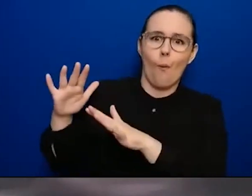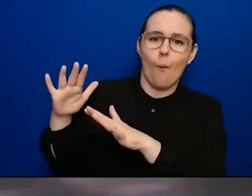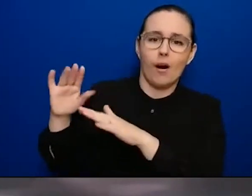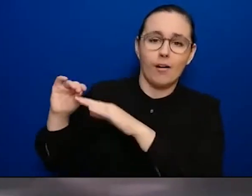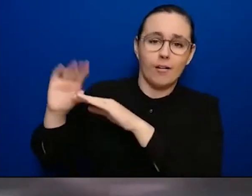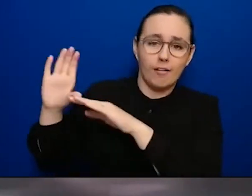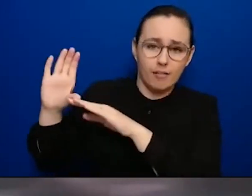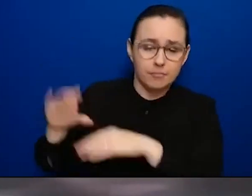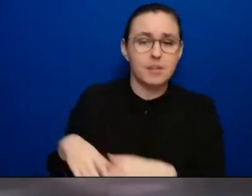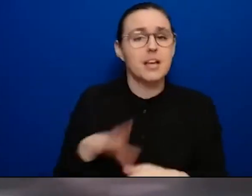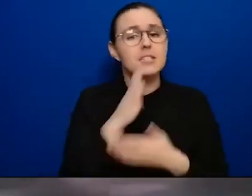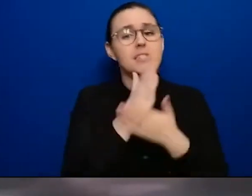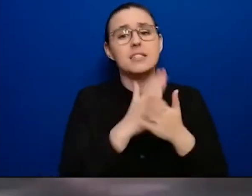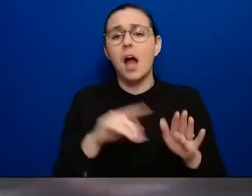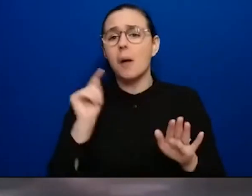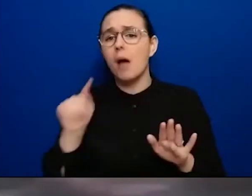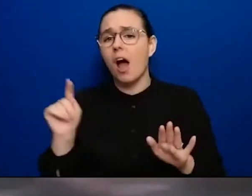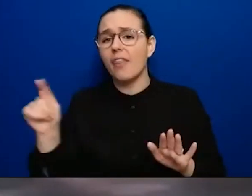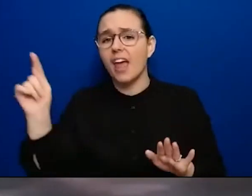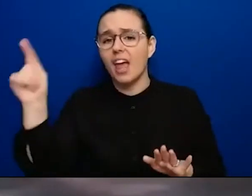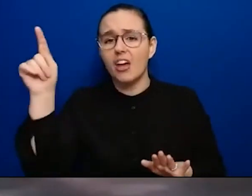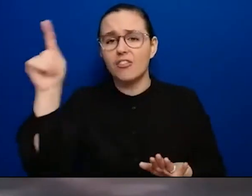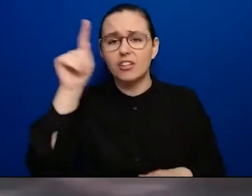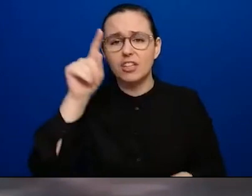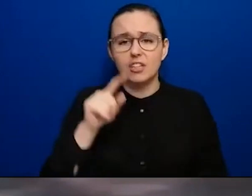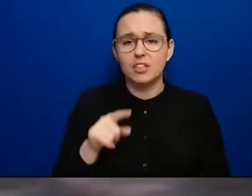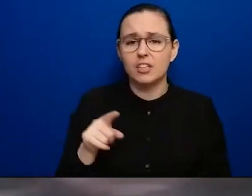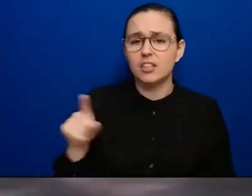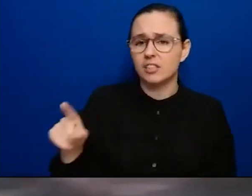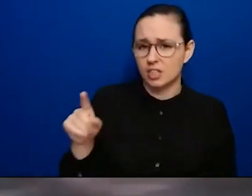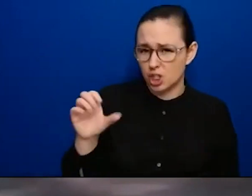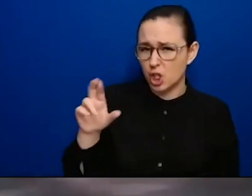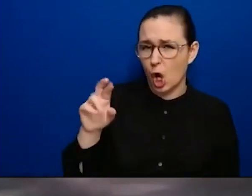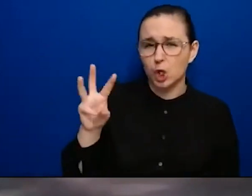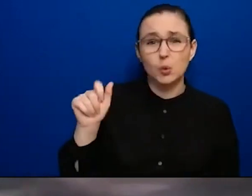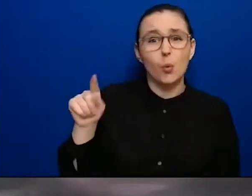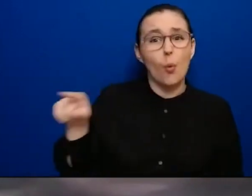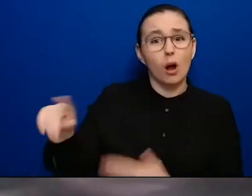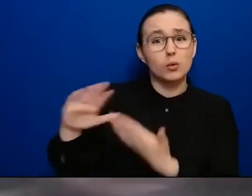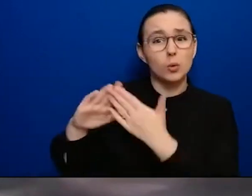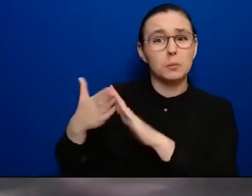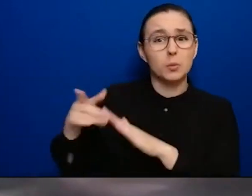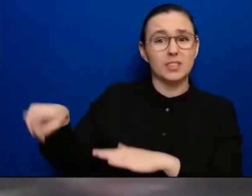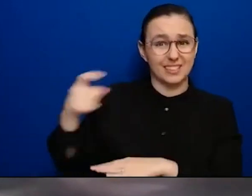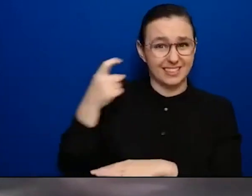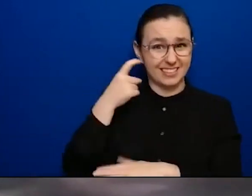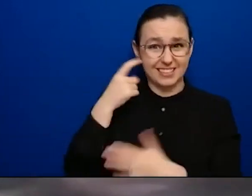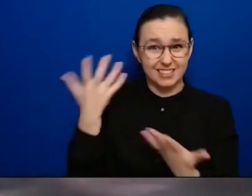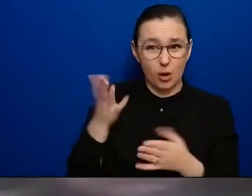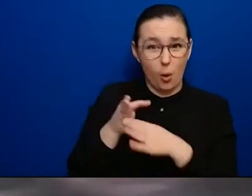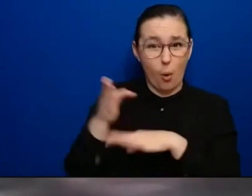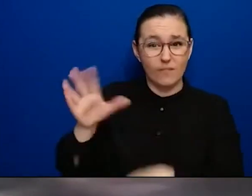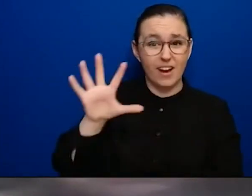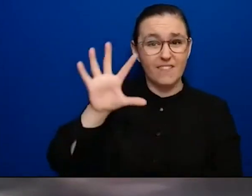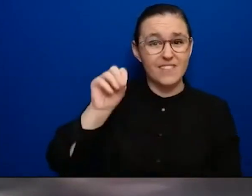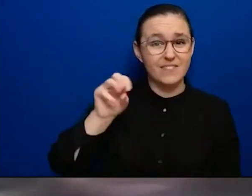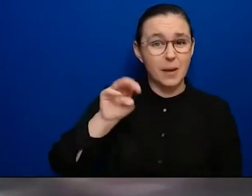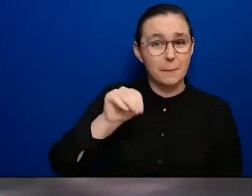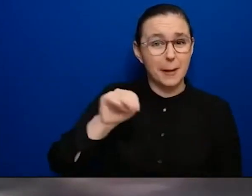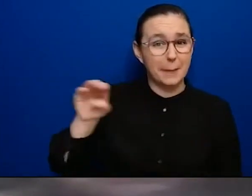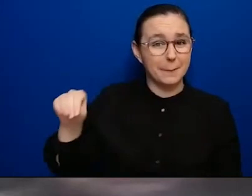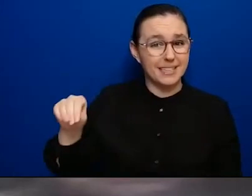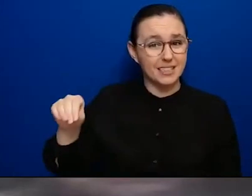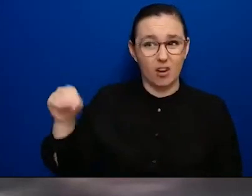Stewart just got over 50 centimeters in the last couple of days. We will be entering into a La